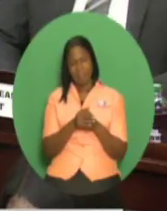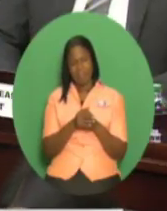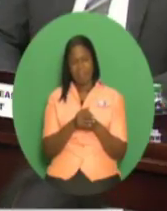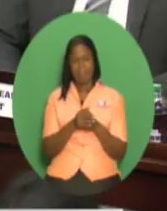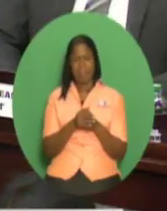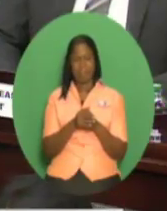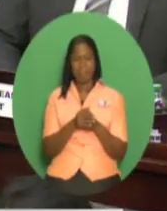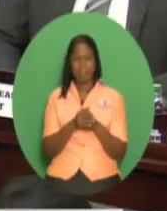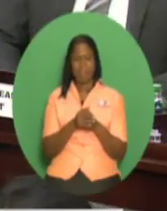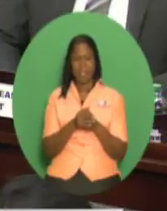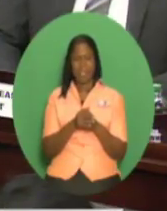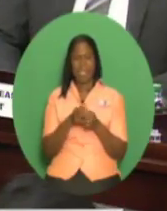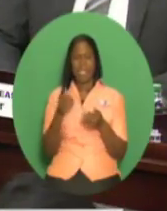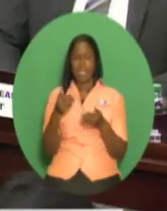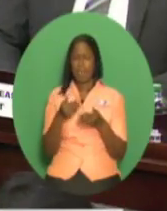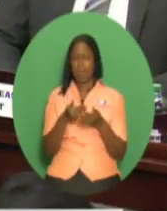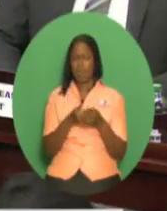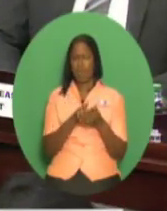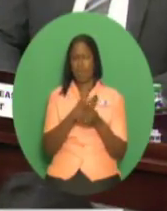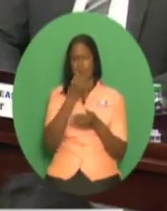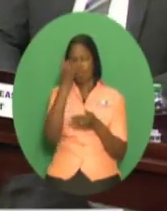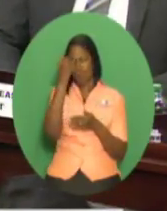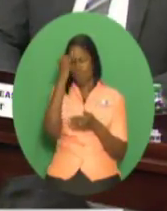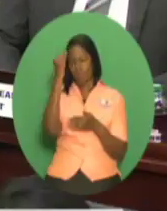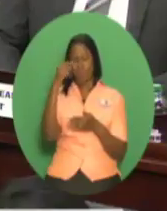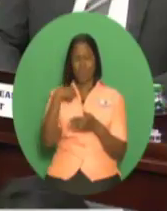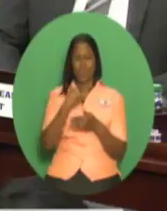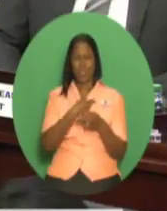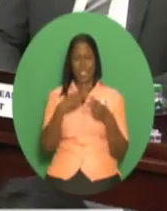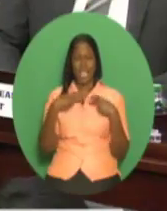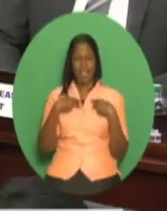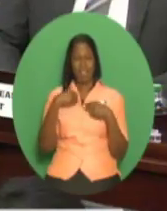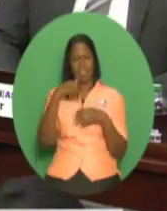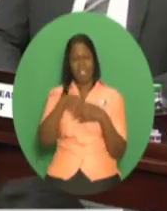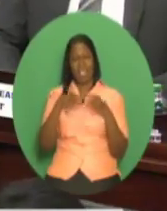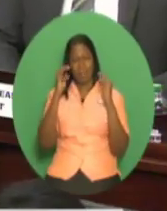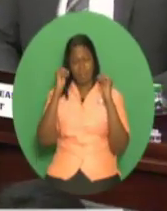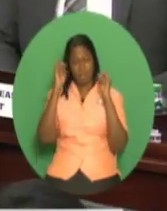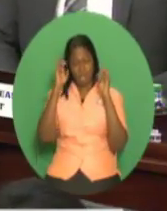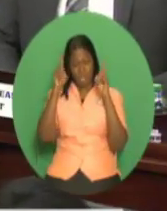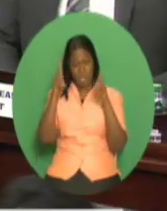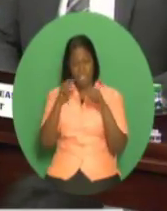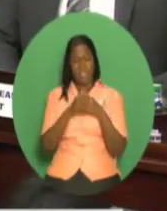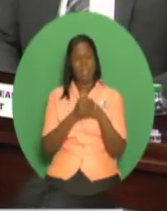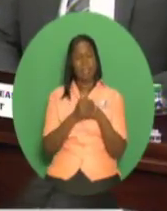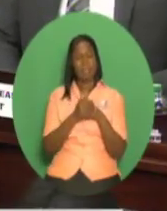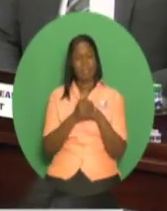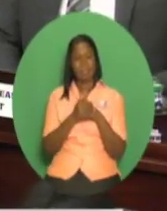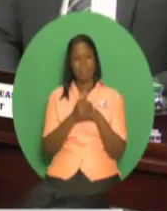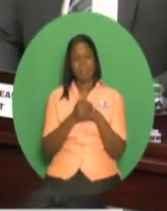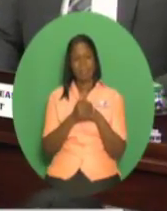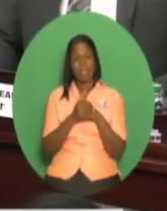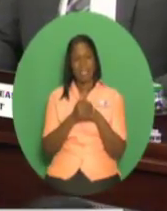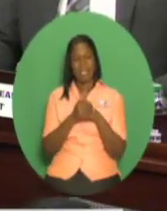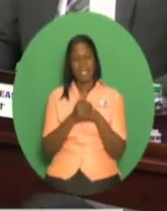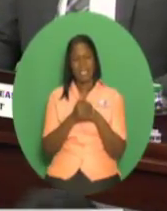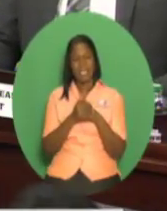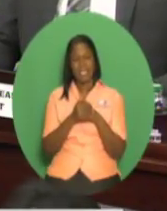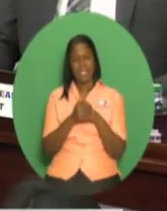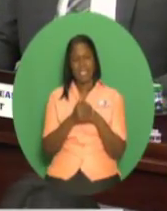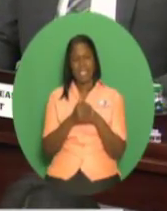an innovation that we have embarked upon within recent times is referred to as